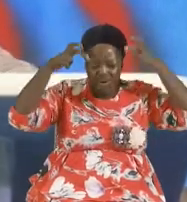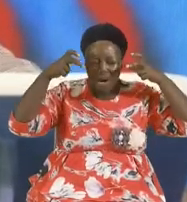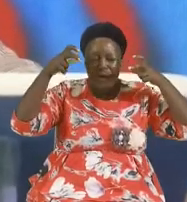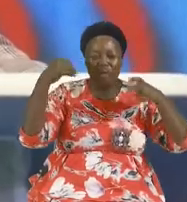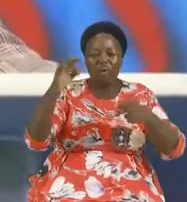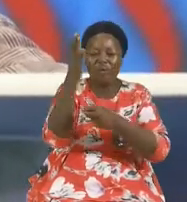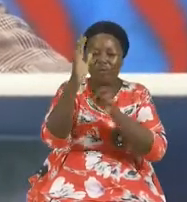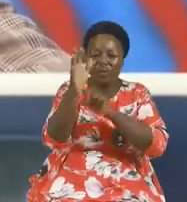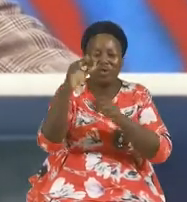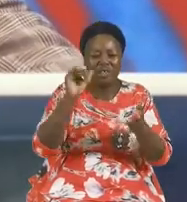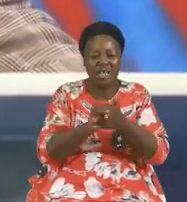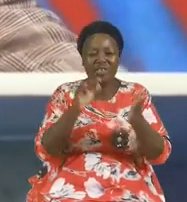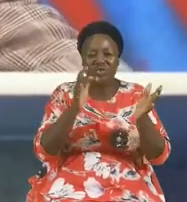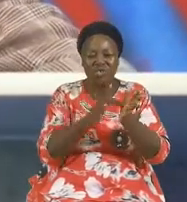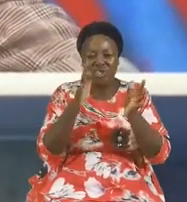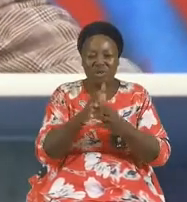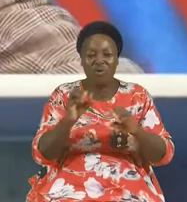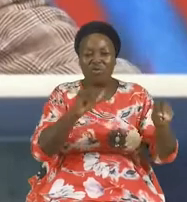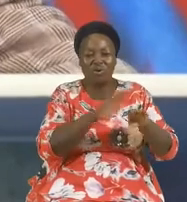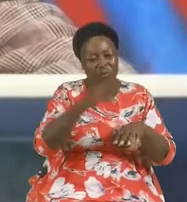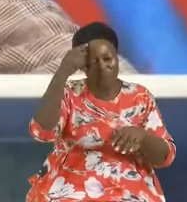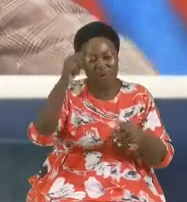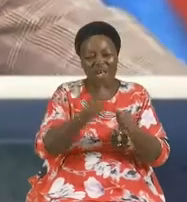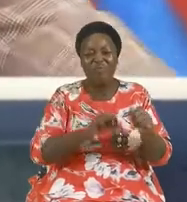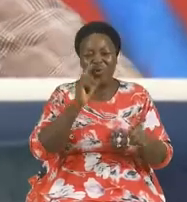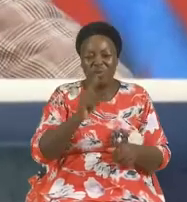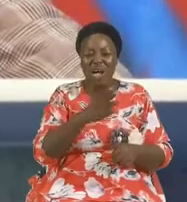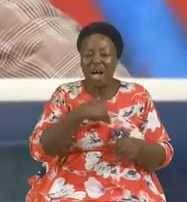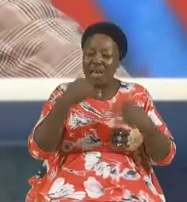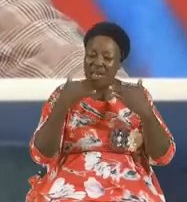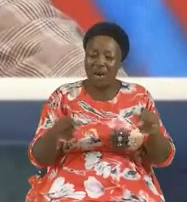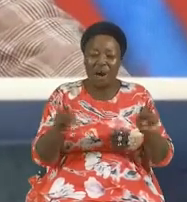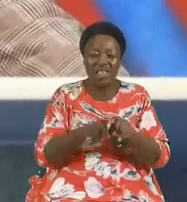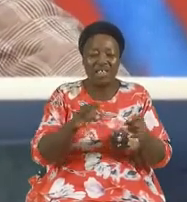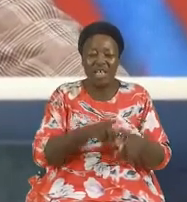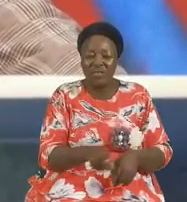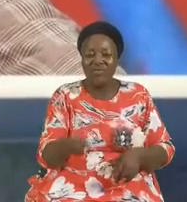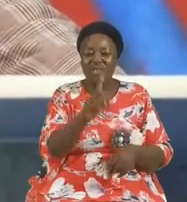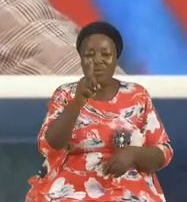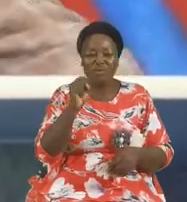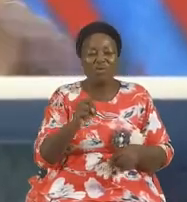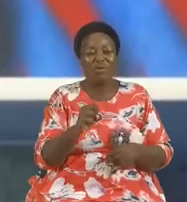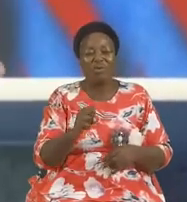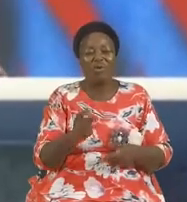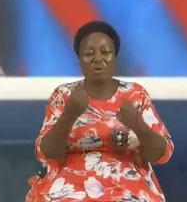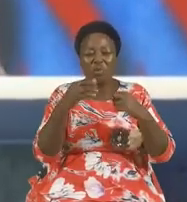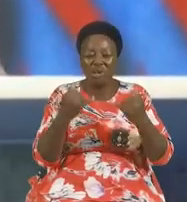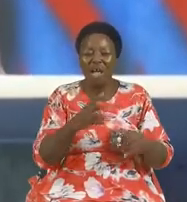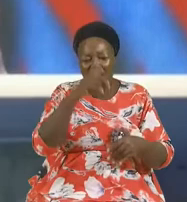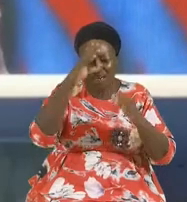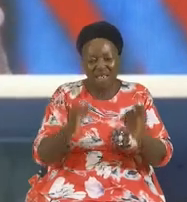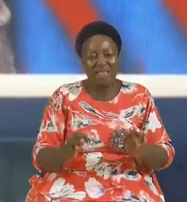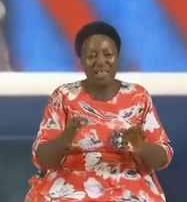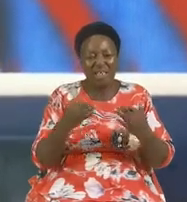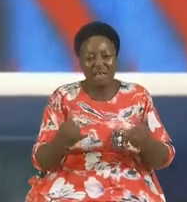for the crucifixion, and for the crown of thorns that Jesus wore for everyone. And now, as